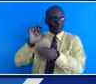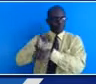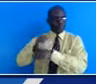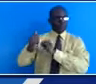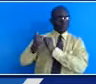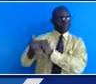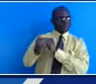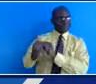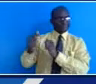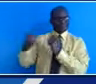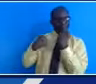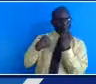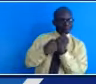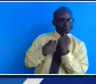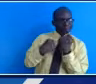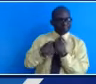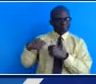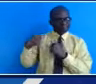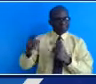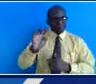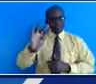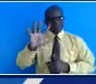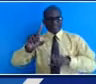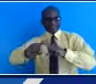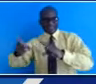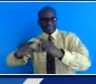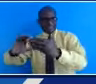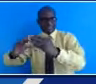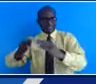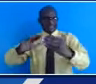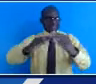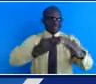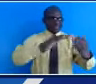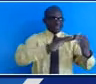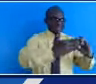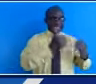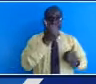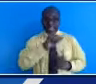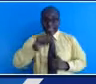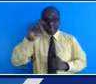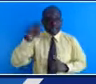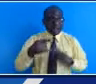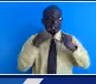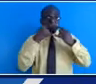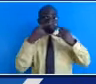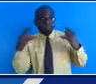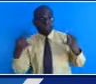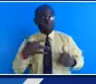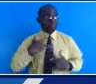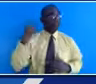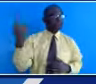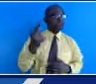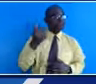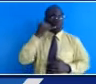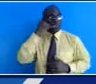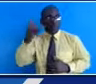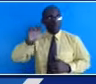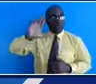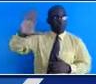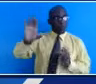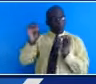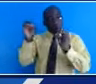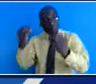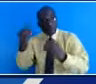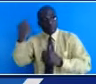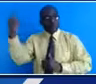first responders, something like that, we would get on the phone with the County Executive's office and have it that day or the next day.